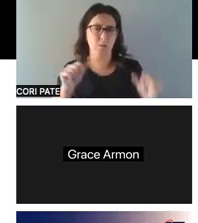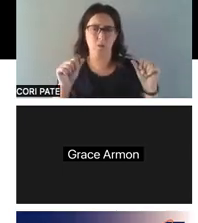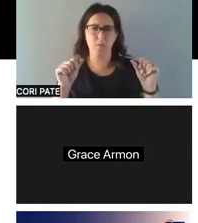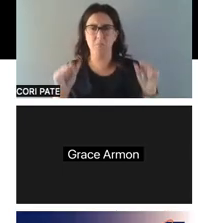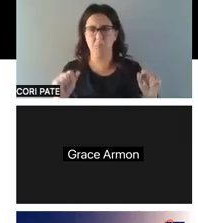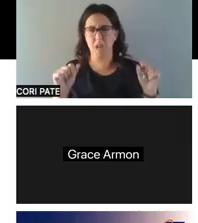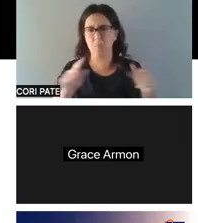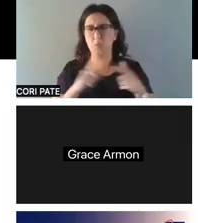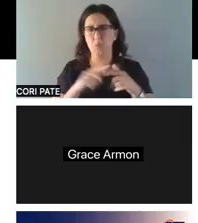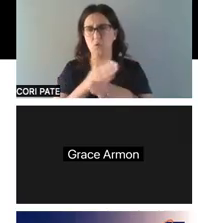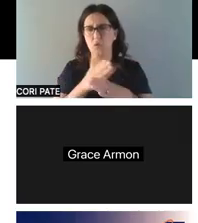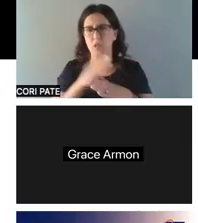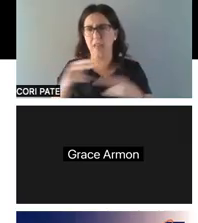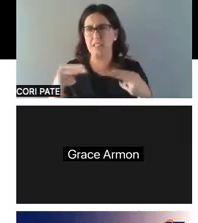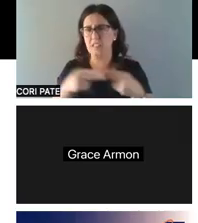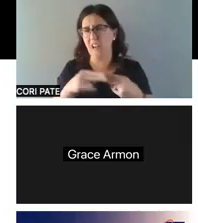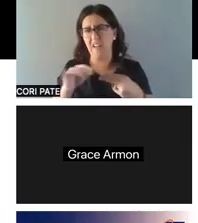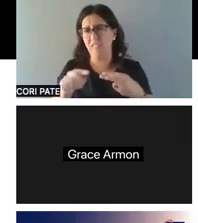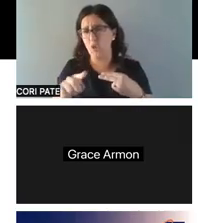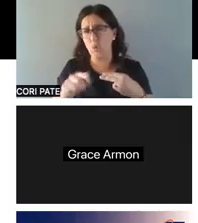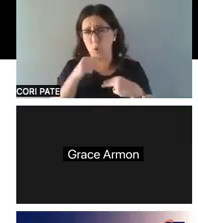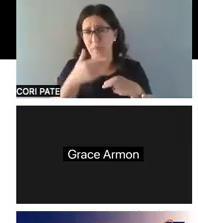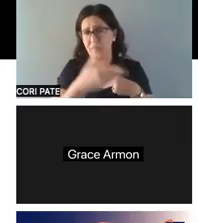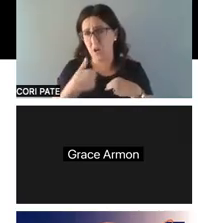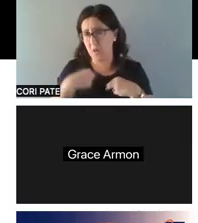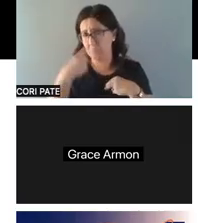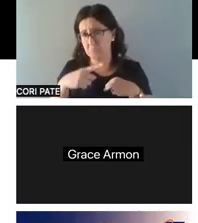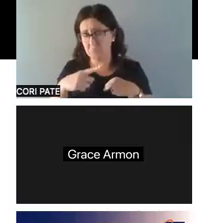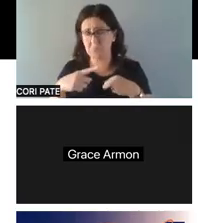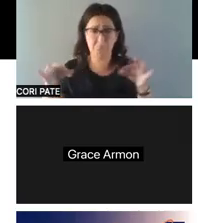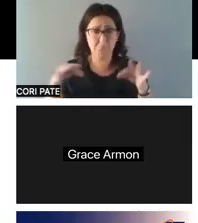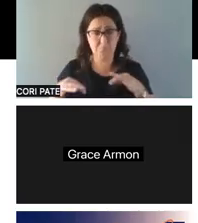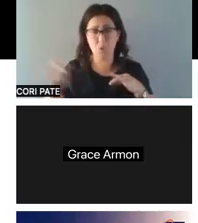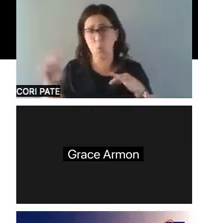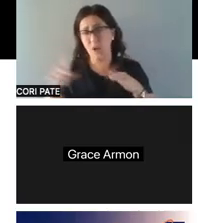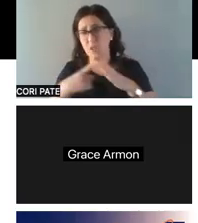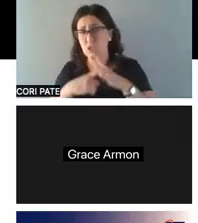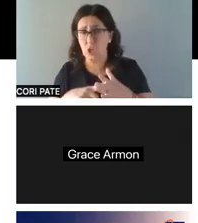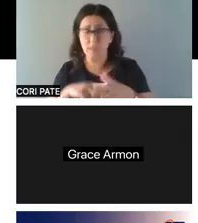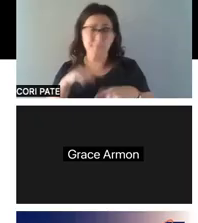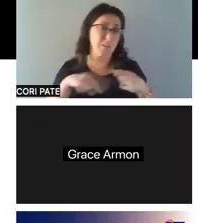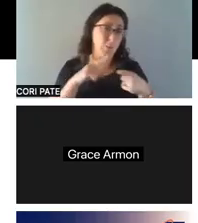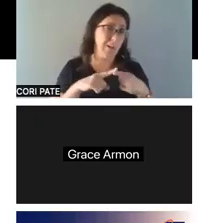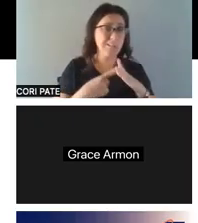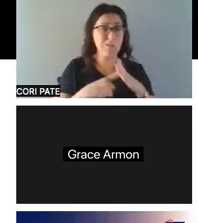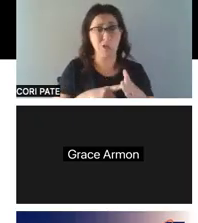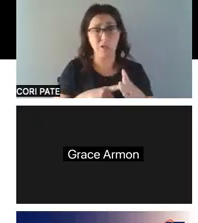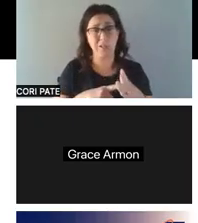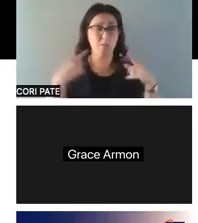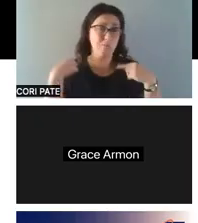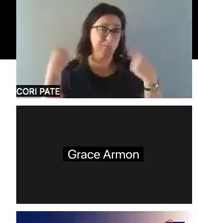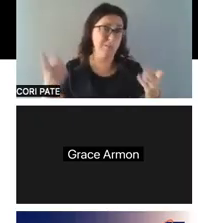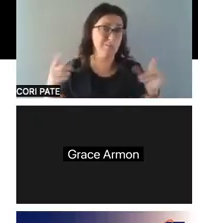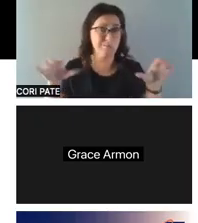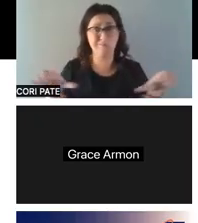the information for those of you who are not there. When it started, where it started, and where we have been through in